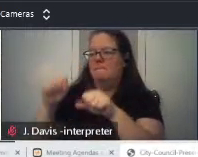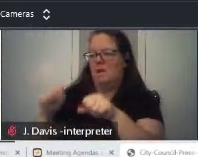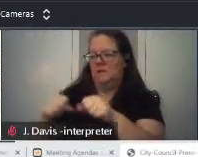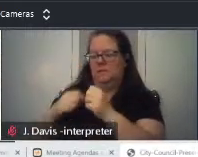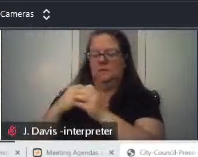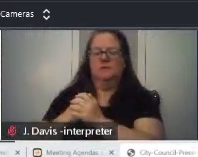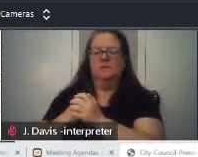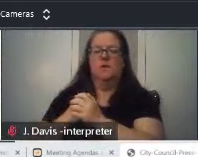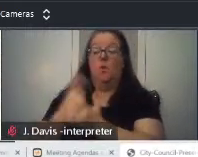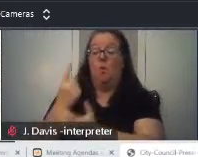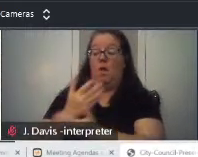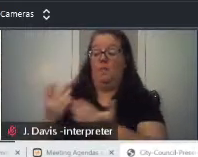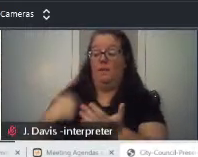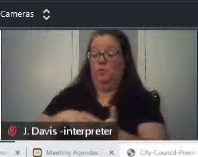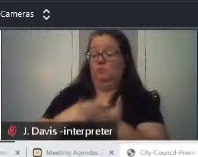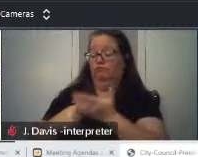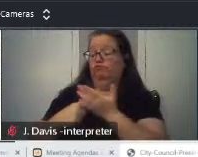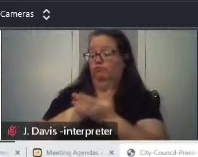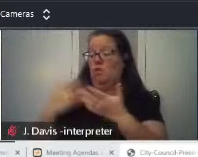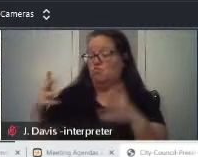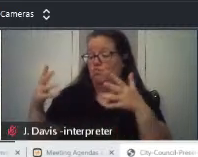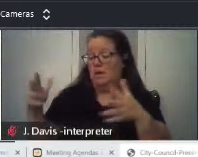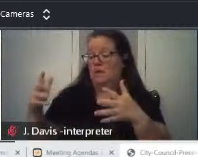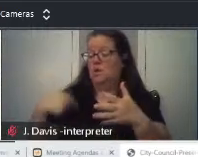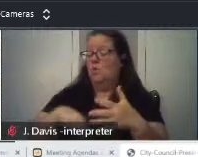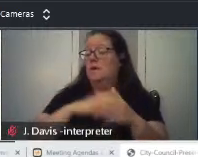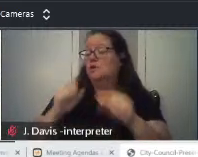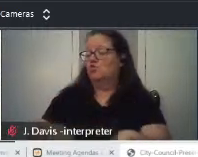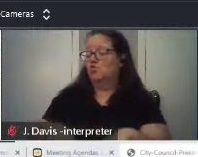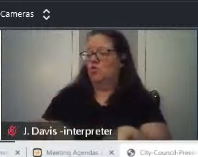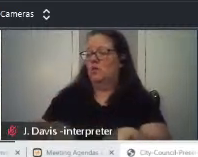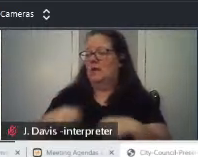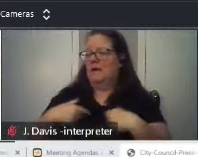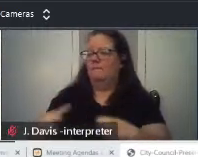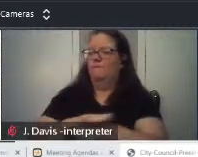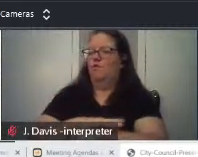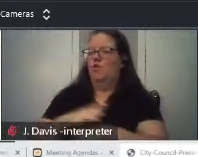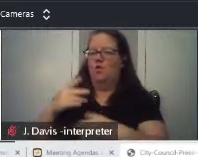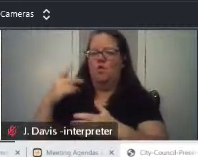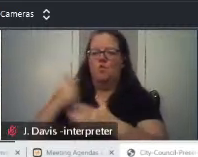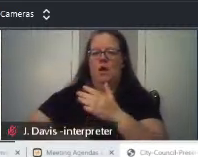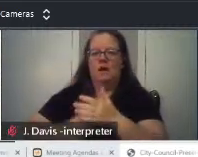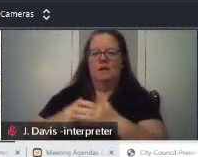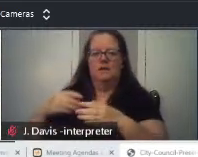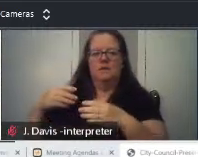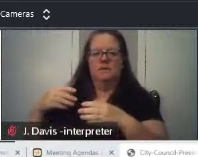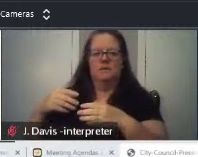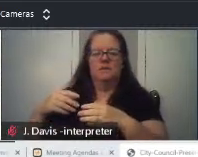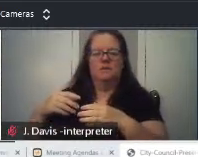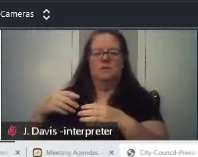and one of the things we've talked about is that we could certainly get a full price offer, and then we'd be back in 2